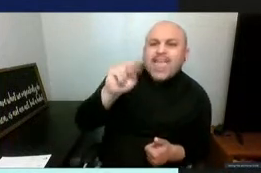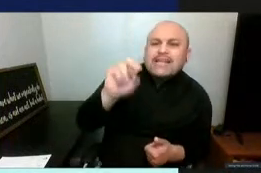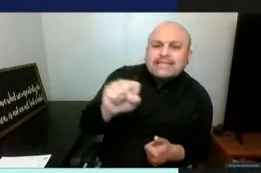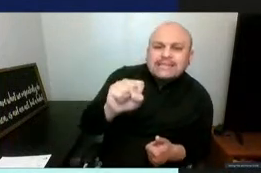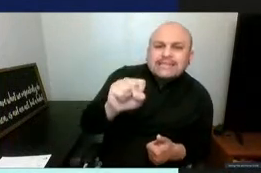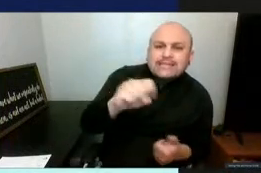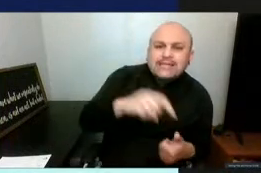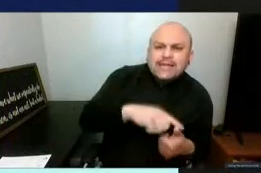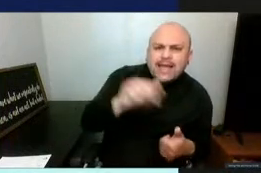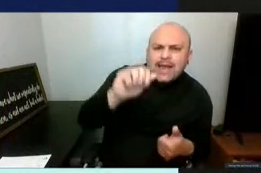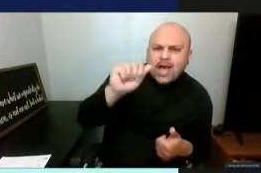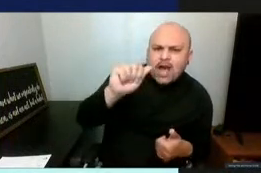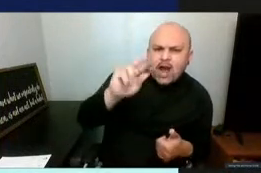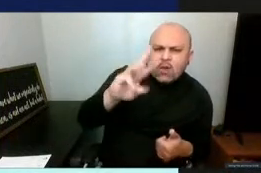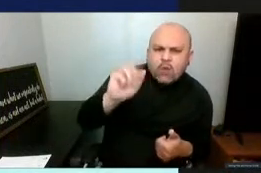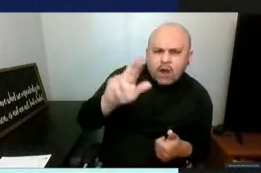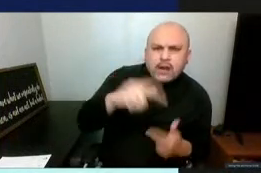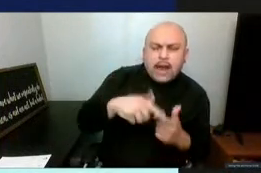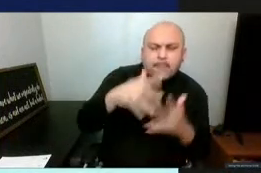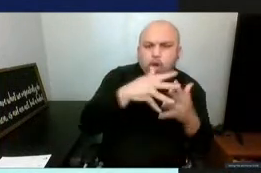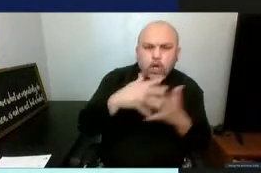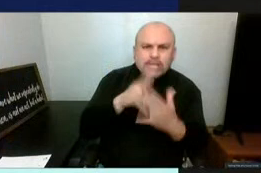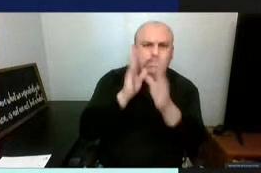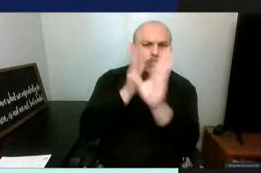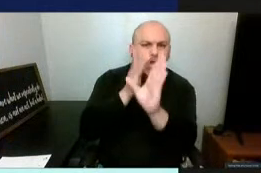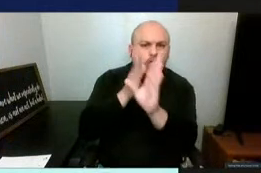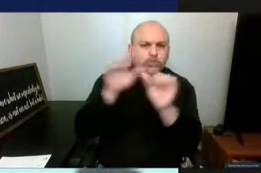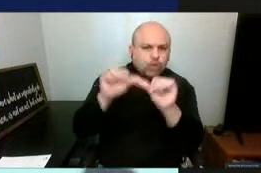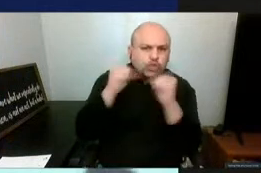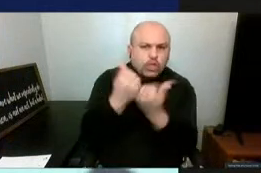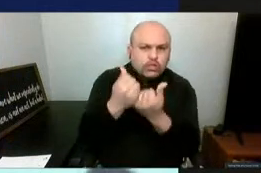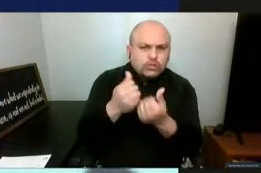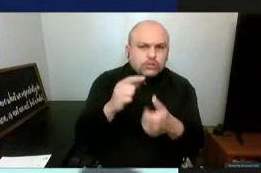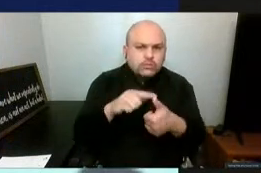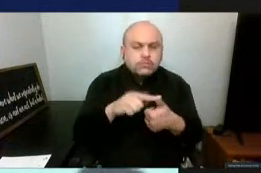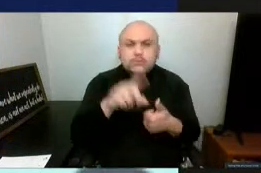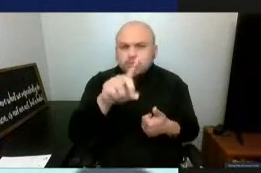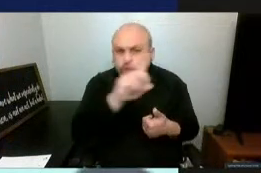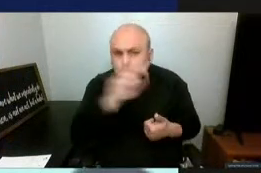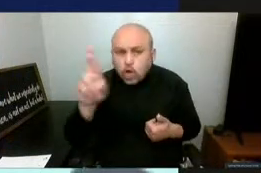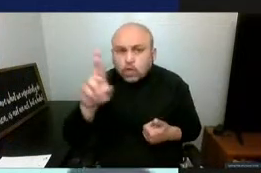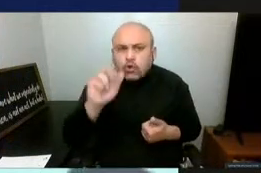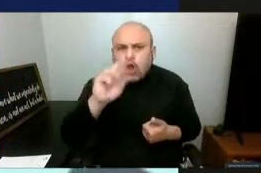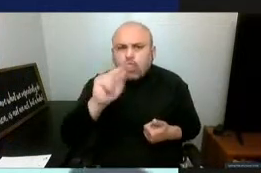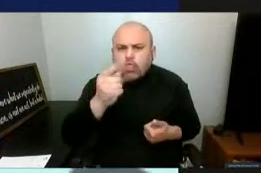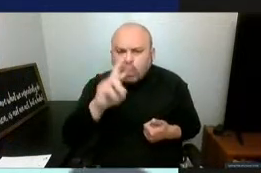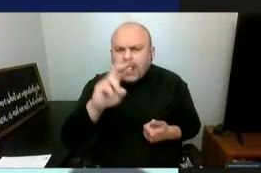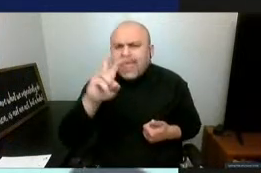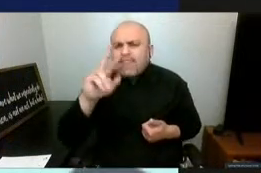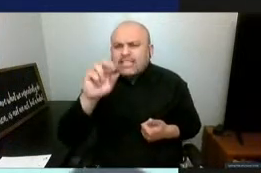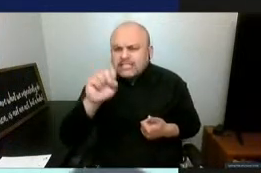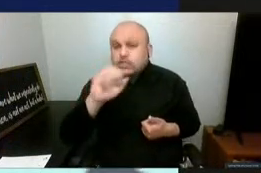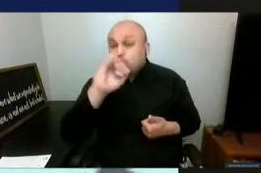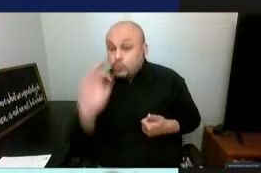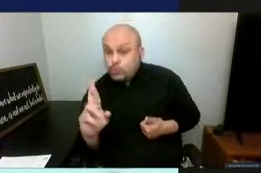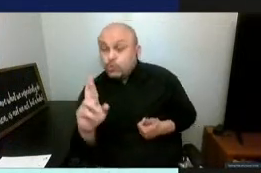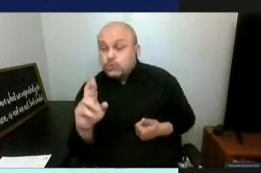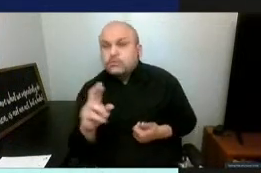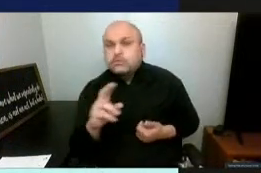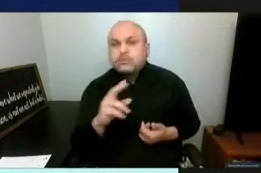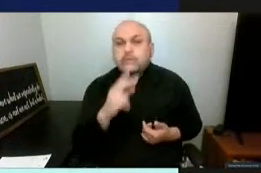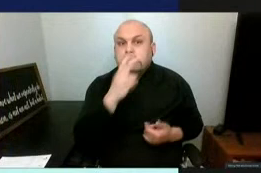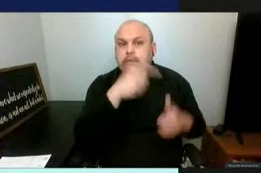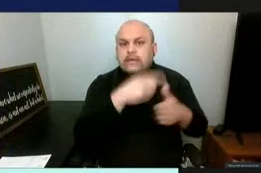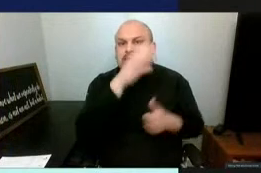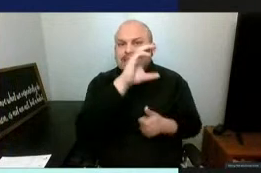who are here from the American Psychological Association. So Dr. Arthur Evans, Jr. Is CEO of